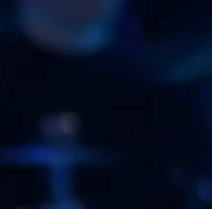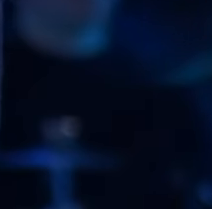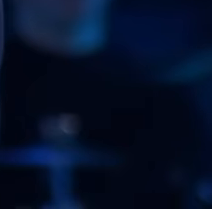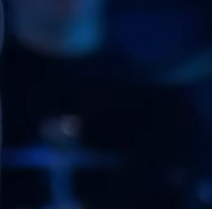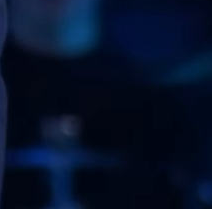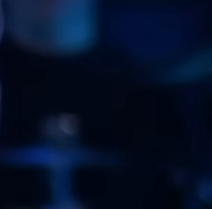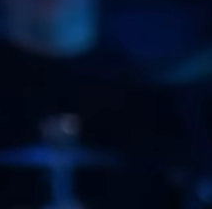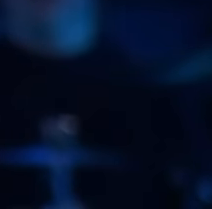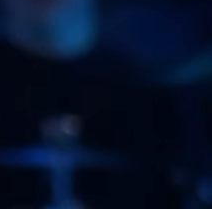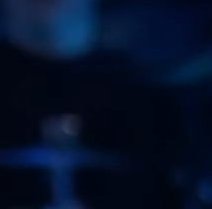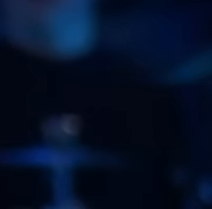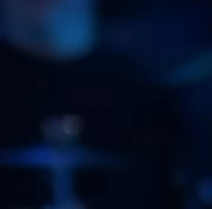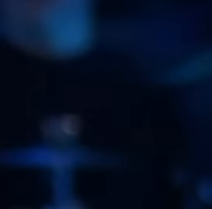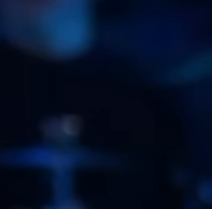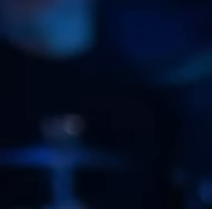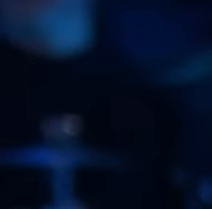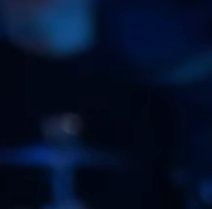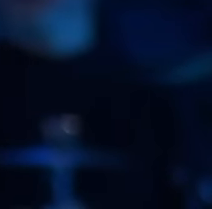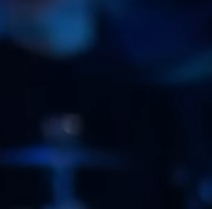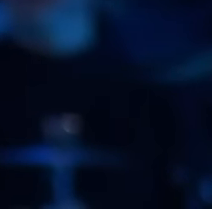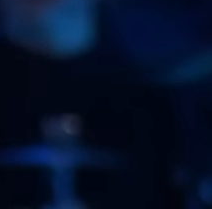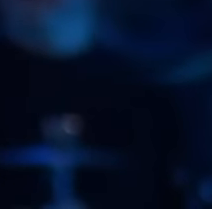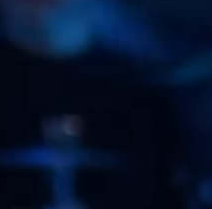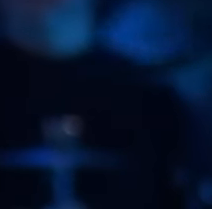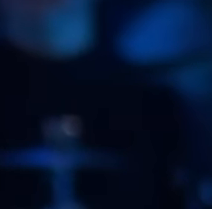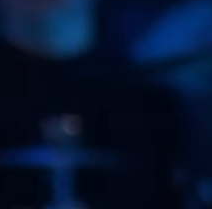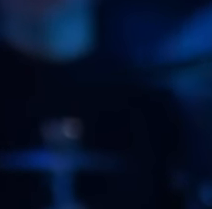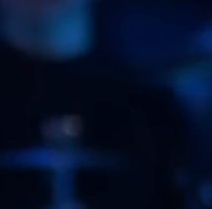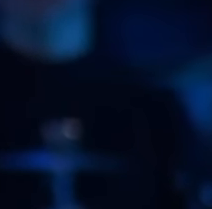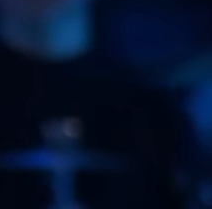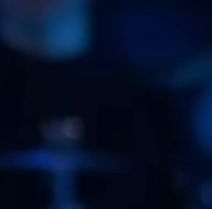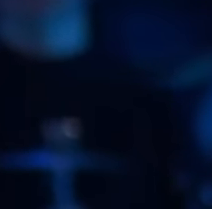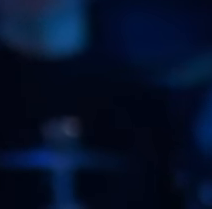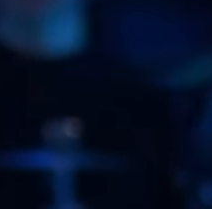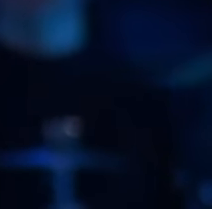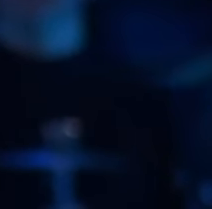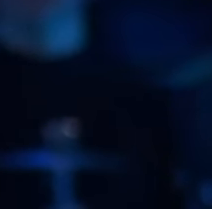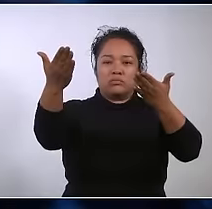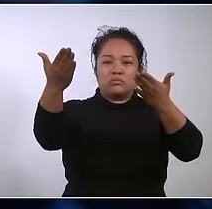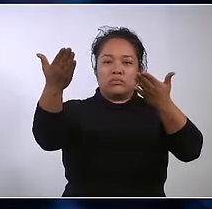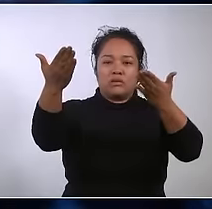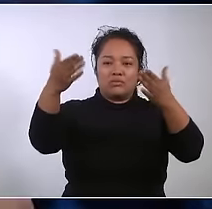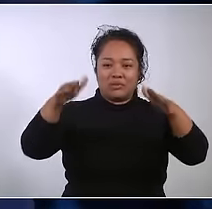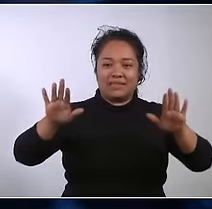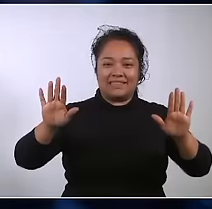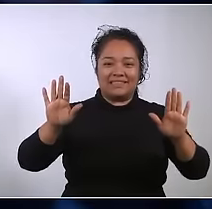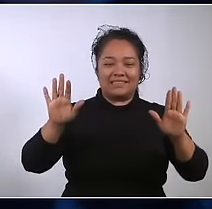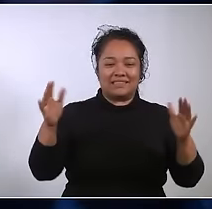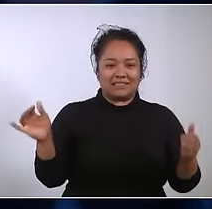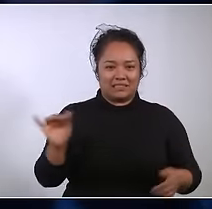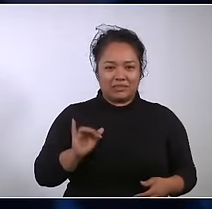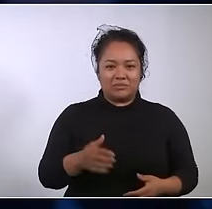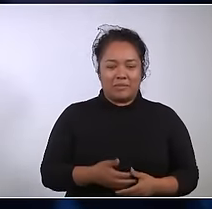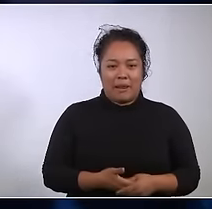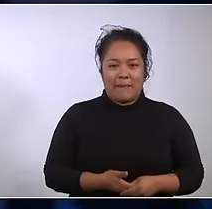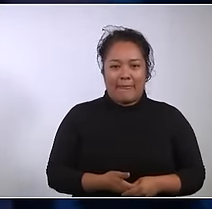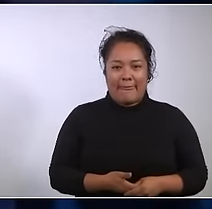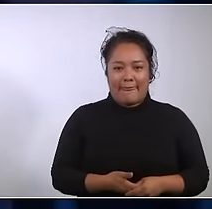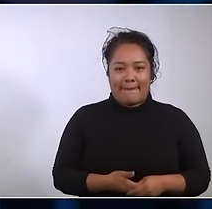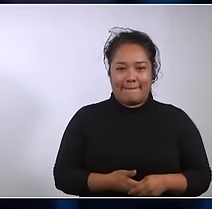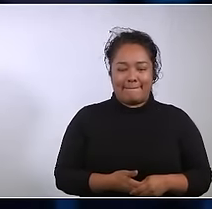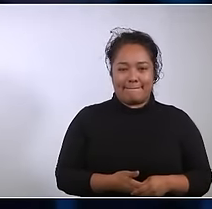people? Y quién es mi pueblo? That we should be able to offer so willingly as this. Para que pudiésemos